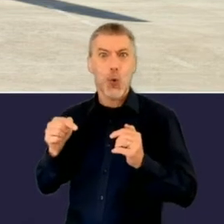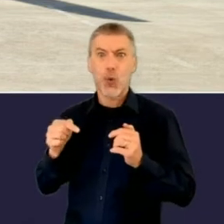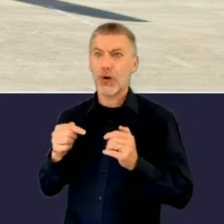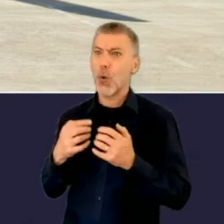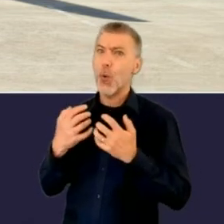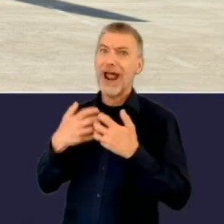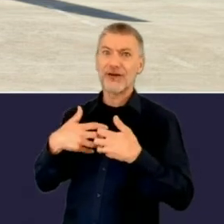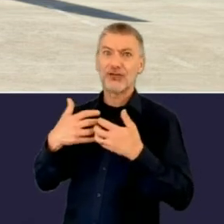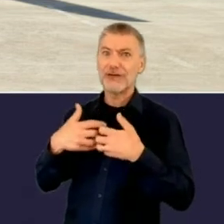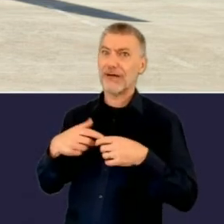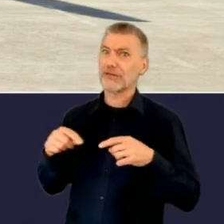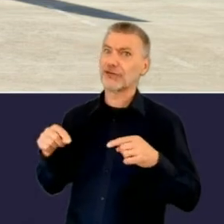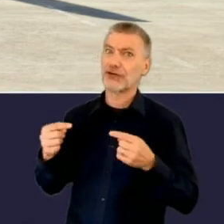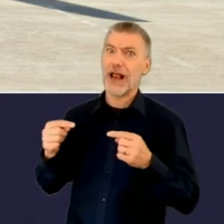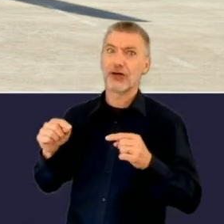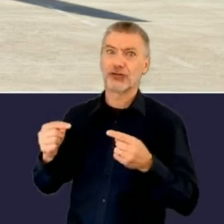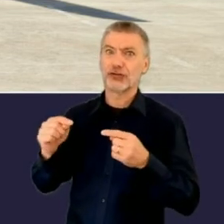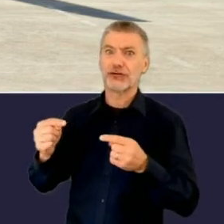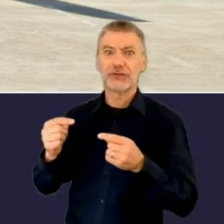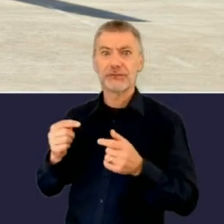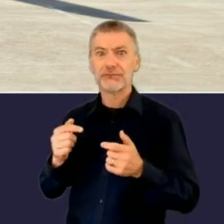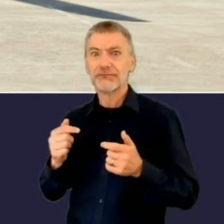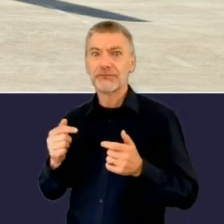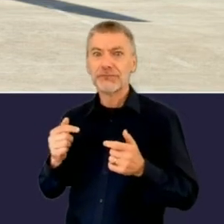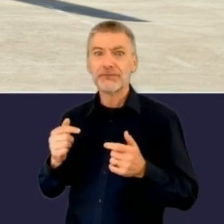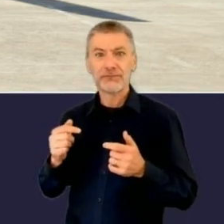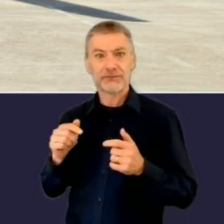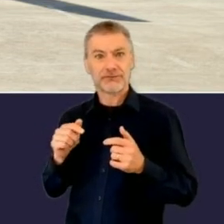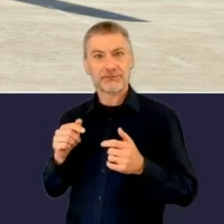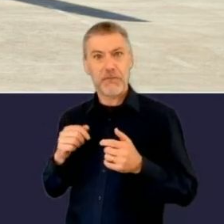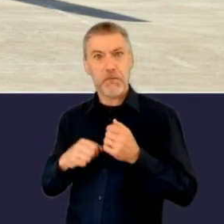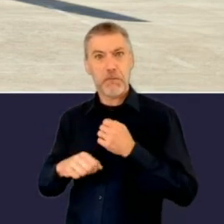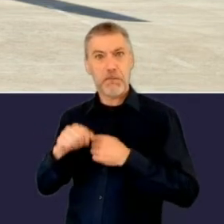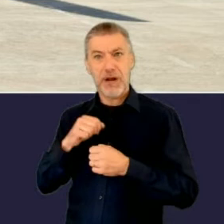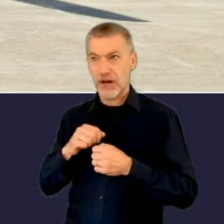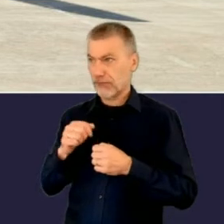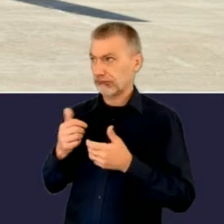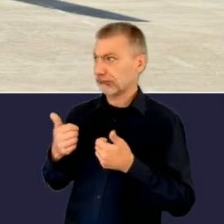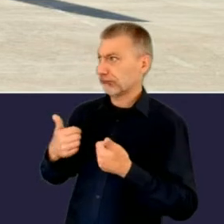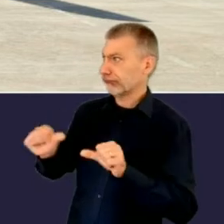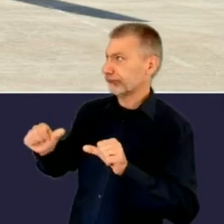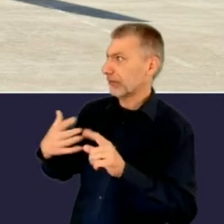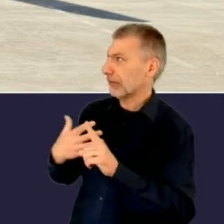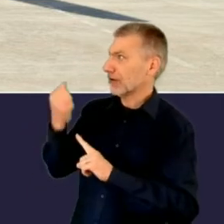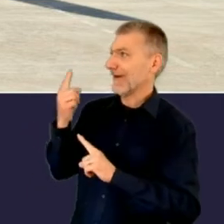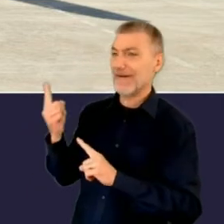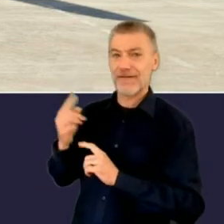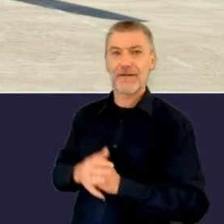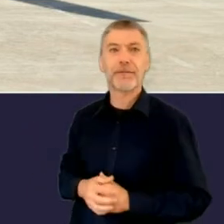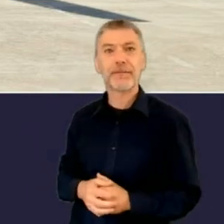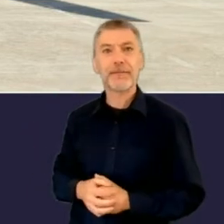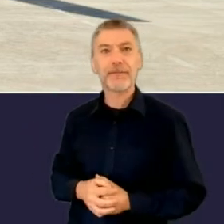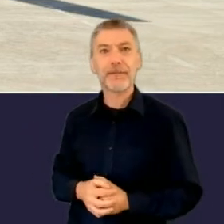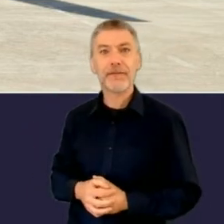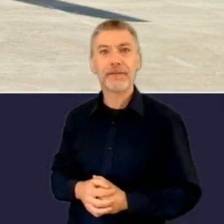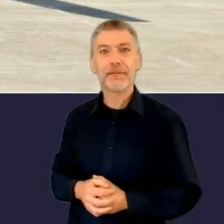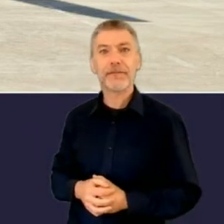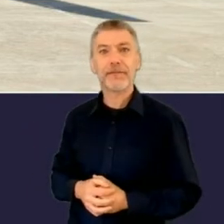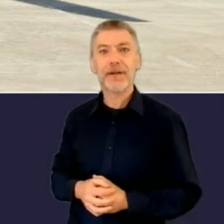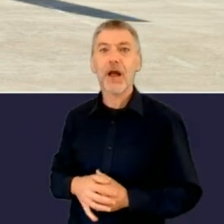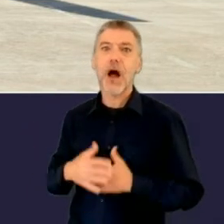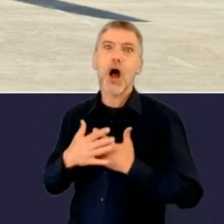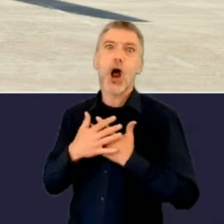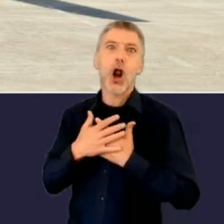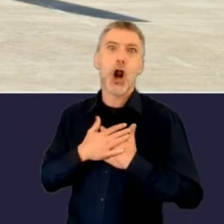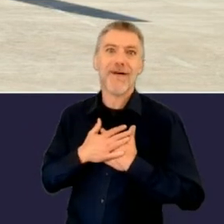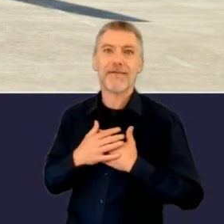our teams have to focus on to really bring this aircraft to light. And what I love about this as well is that